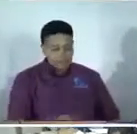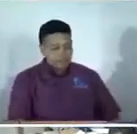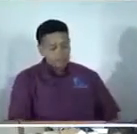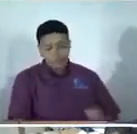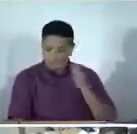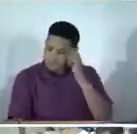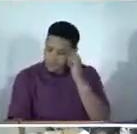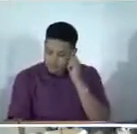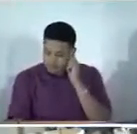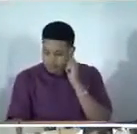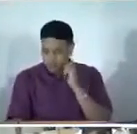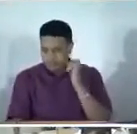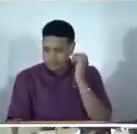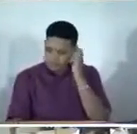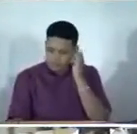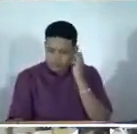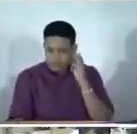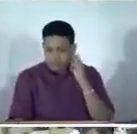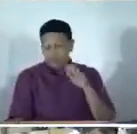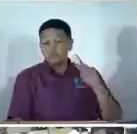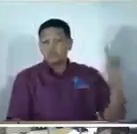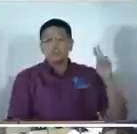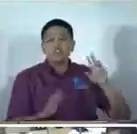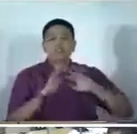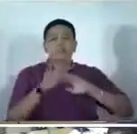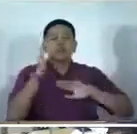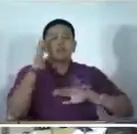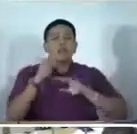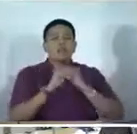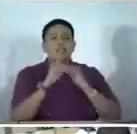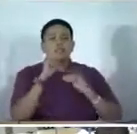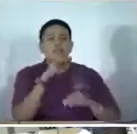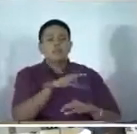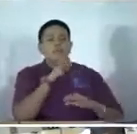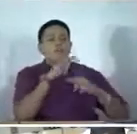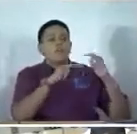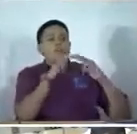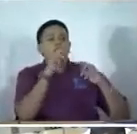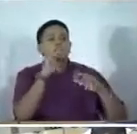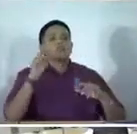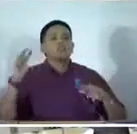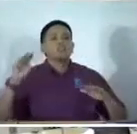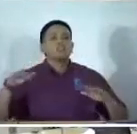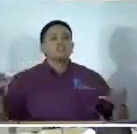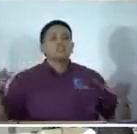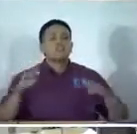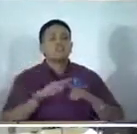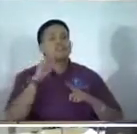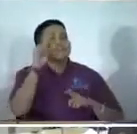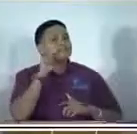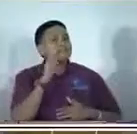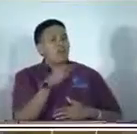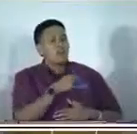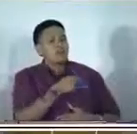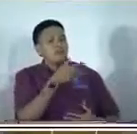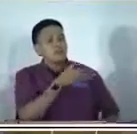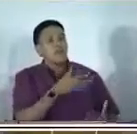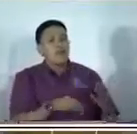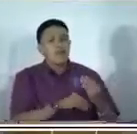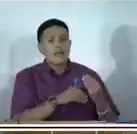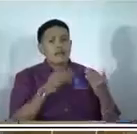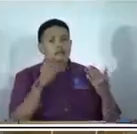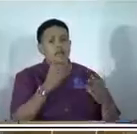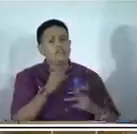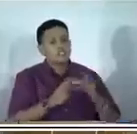Madam Speaker, Western Jamaica will also benefit from the construction of the Western Children and Adolescent Hospital, thanks to the generosity